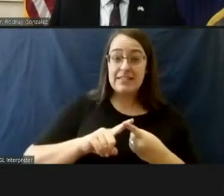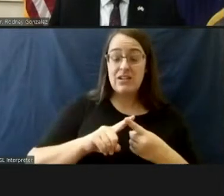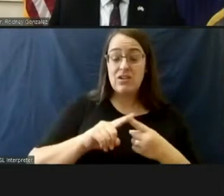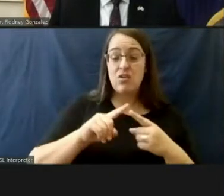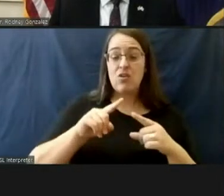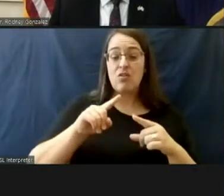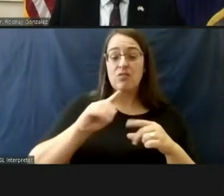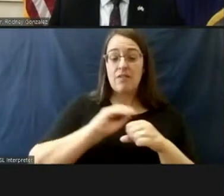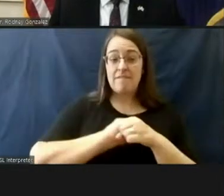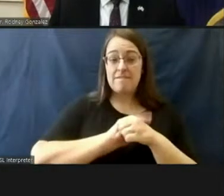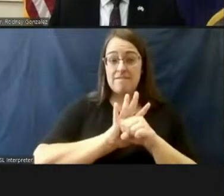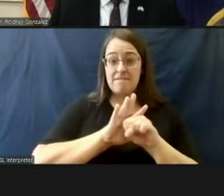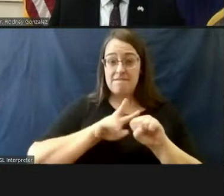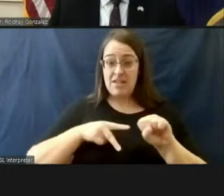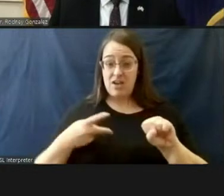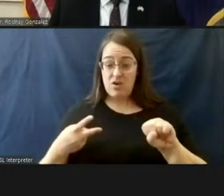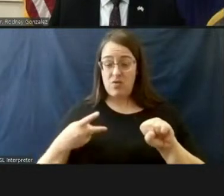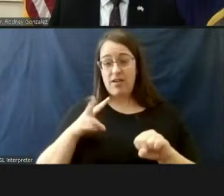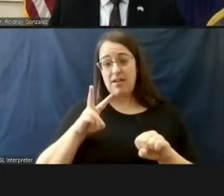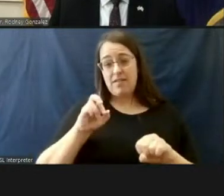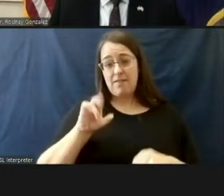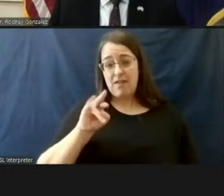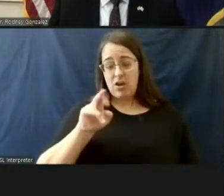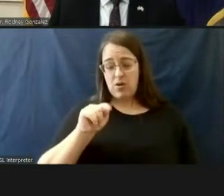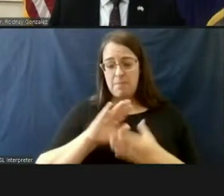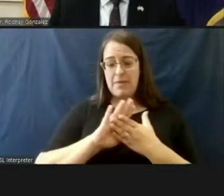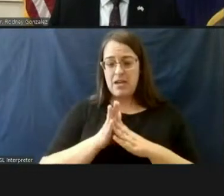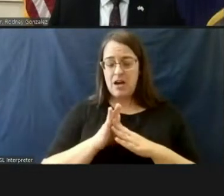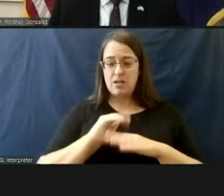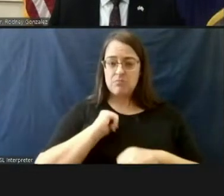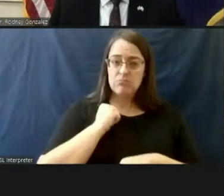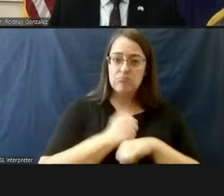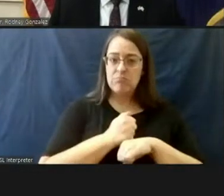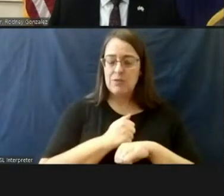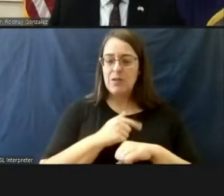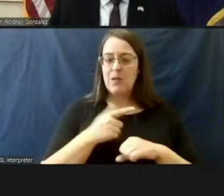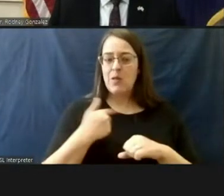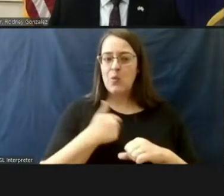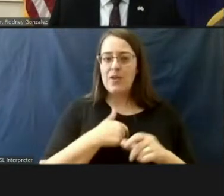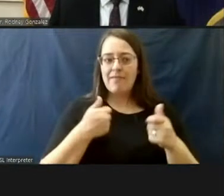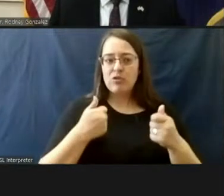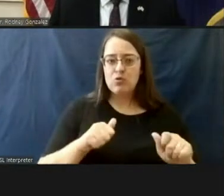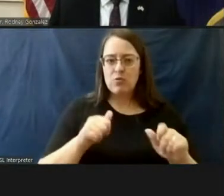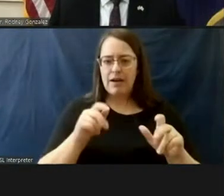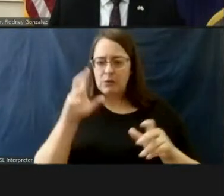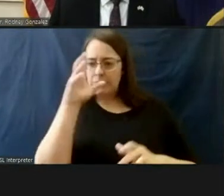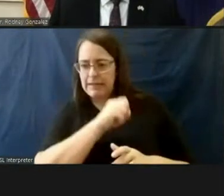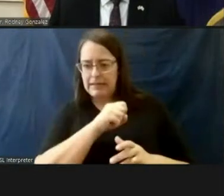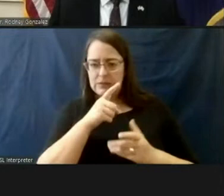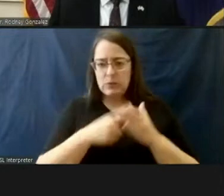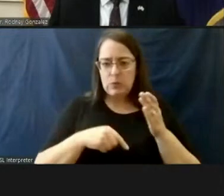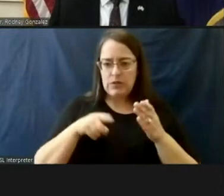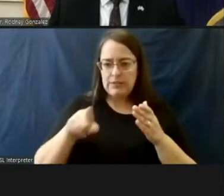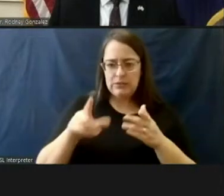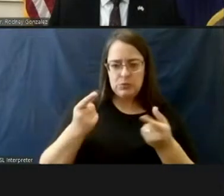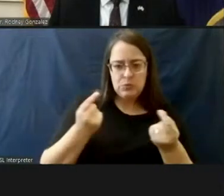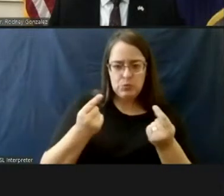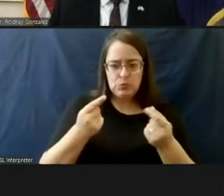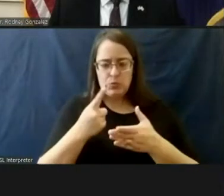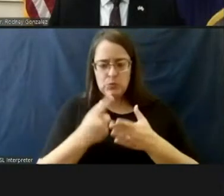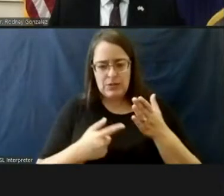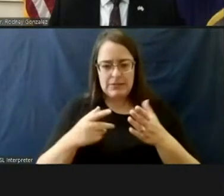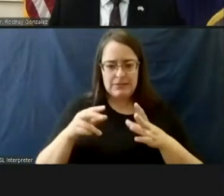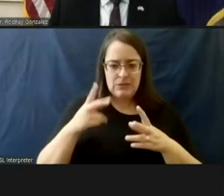becomes really well established, it's a matter of trying to predict what the behavior of the variant is going to be.